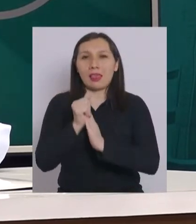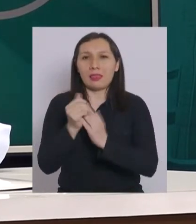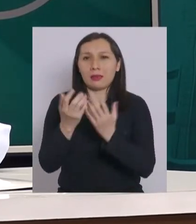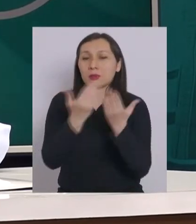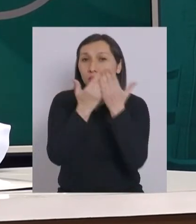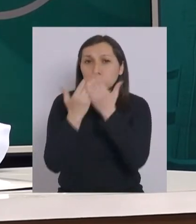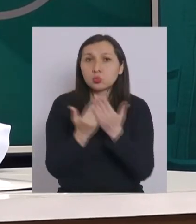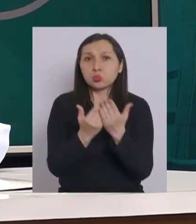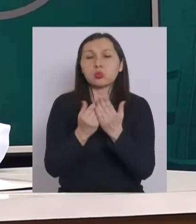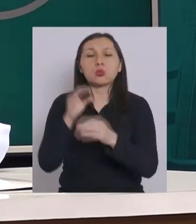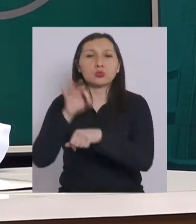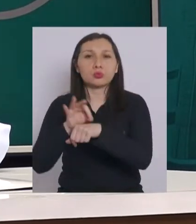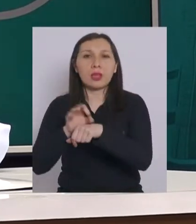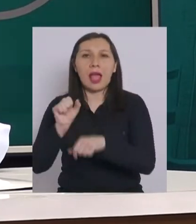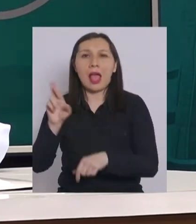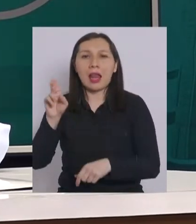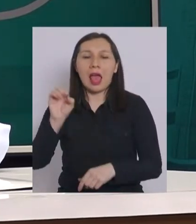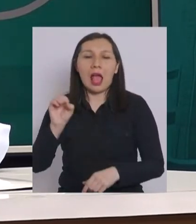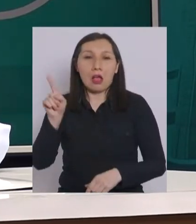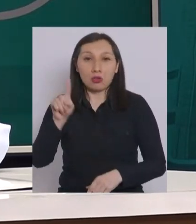vaccines against